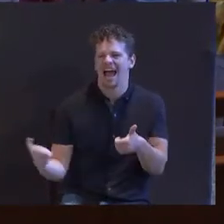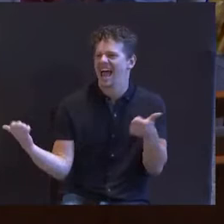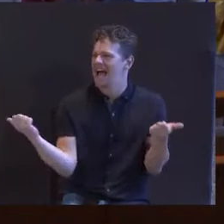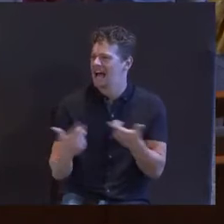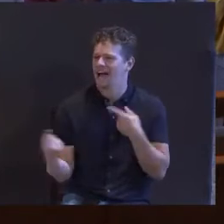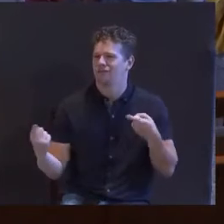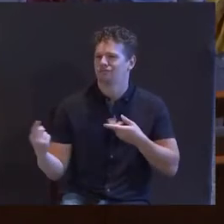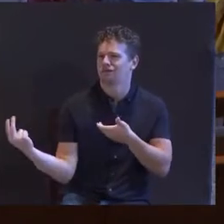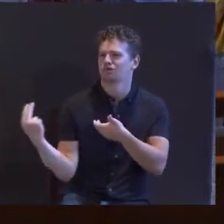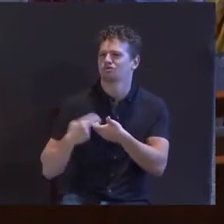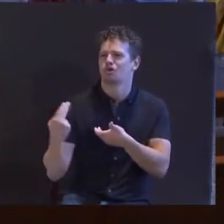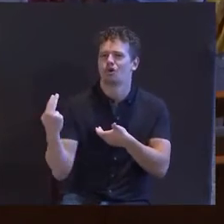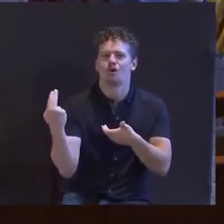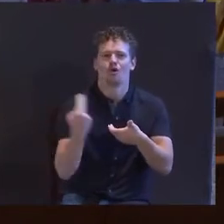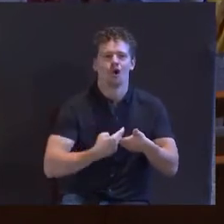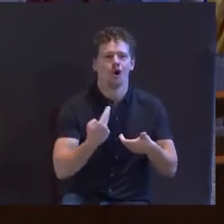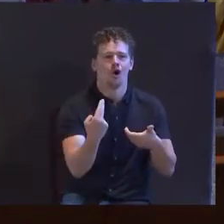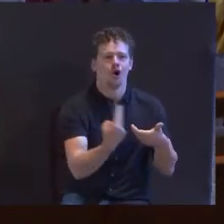train.